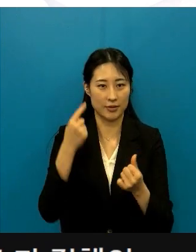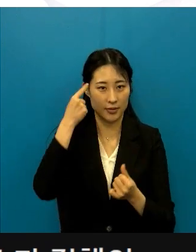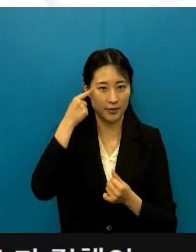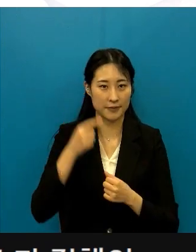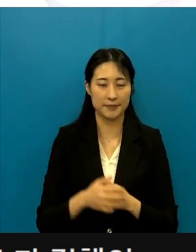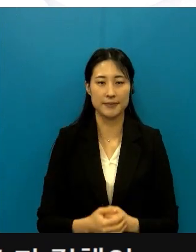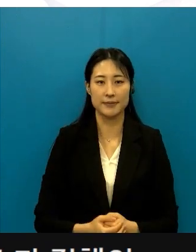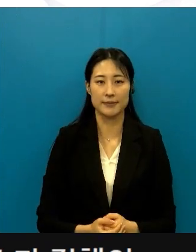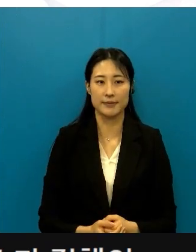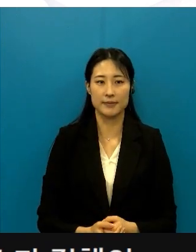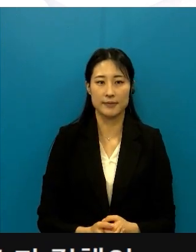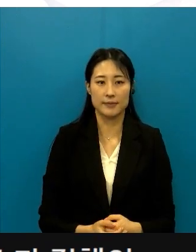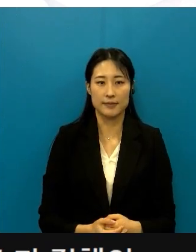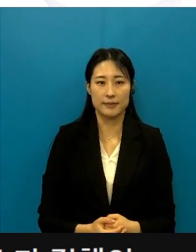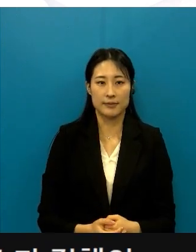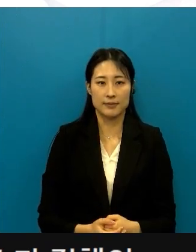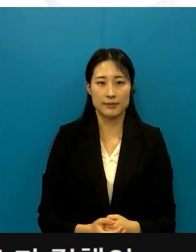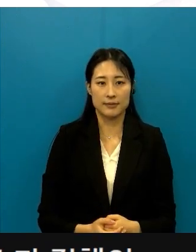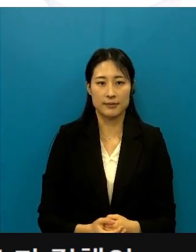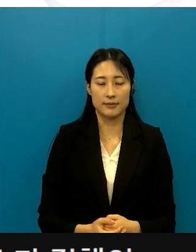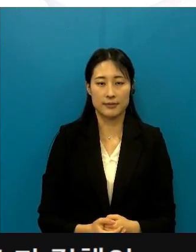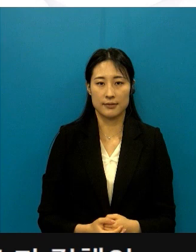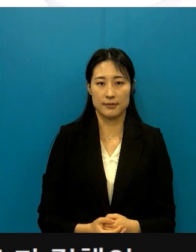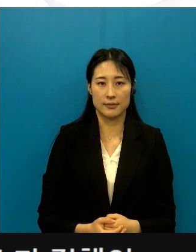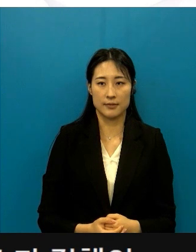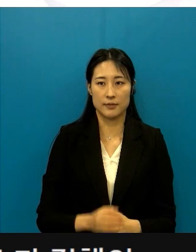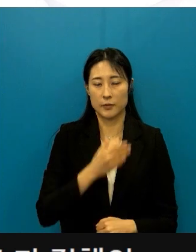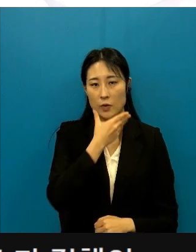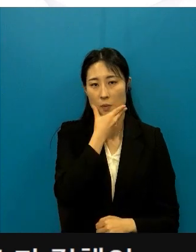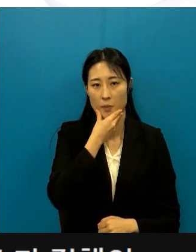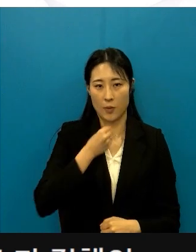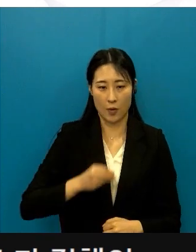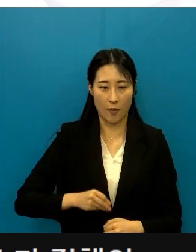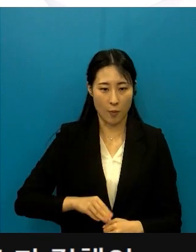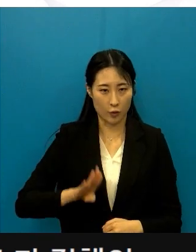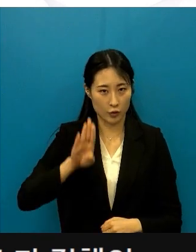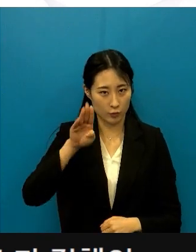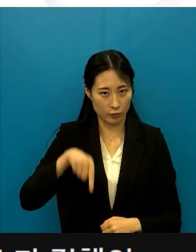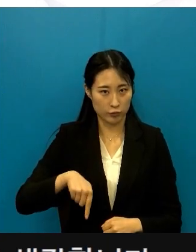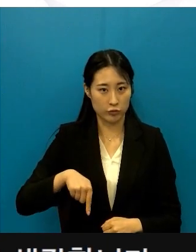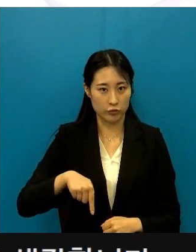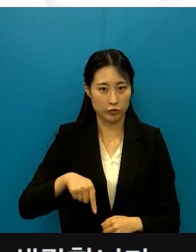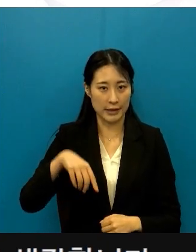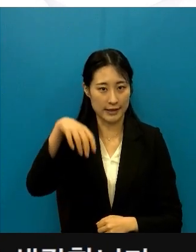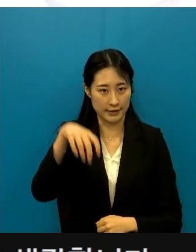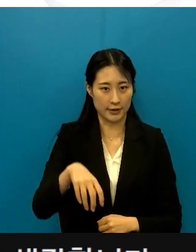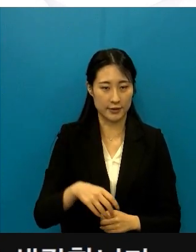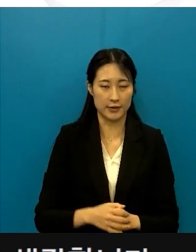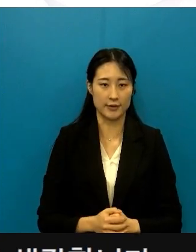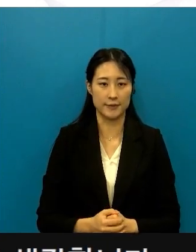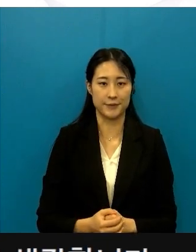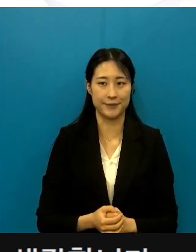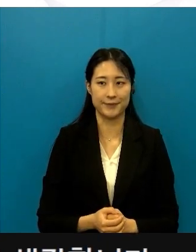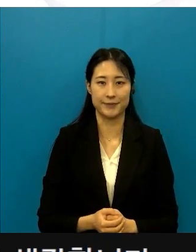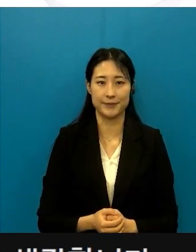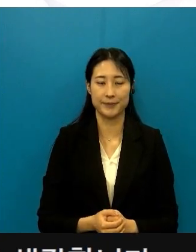concern about promoting hospice facilities and